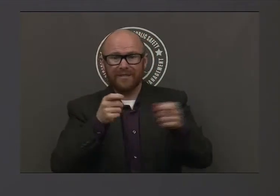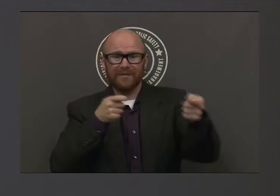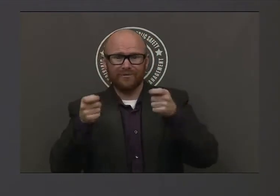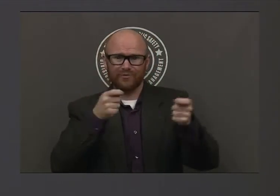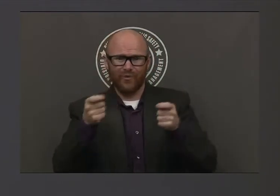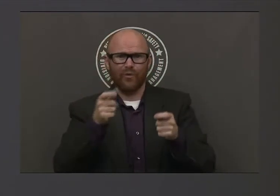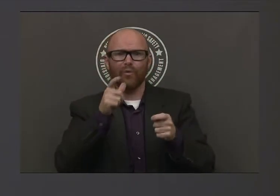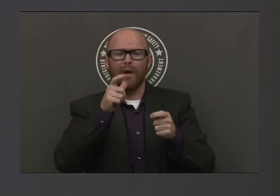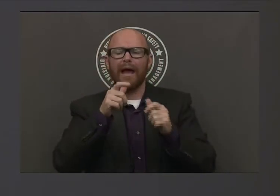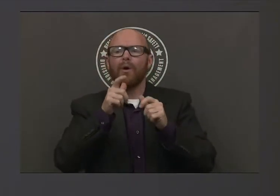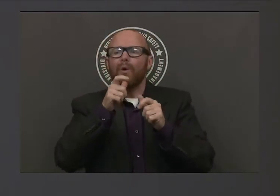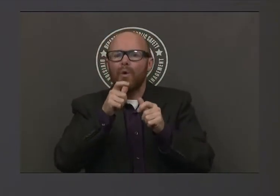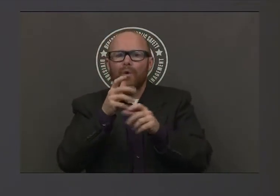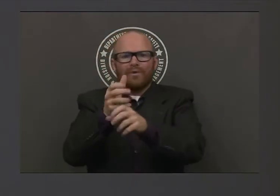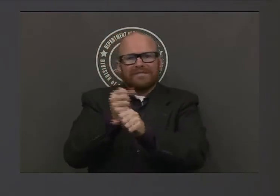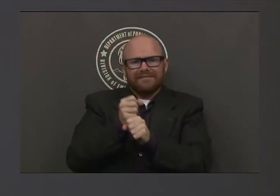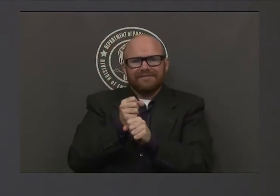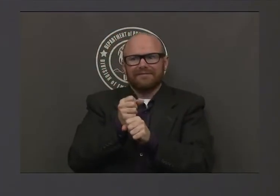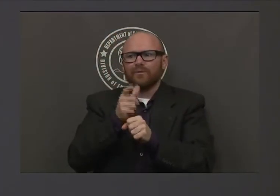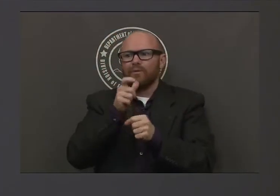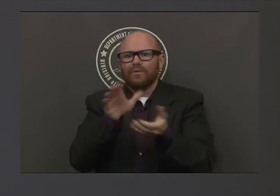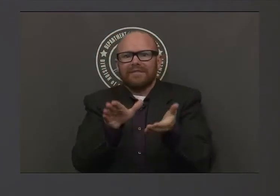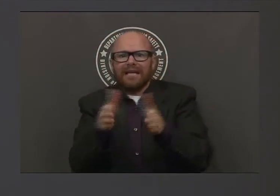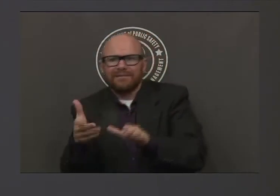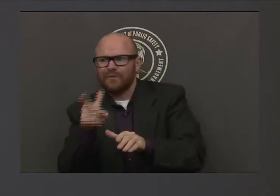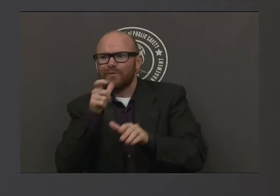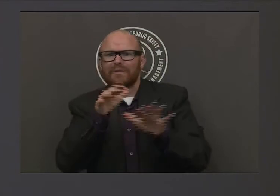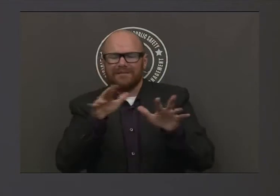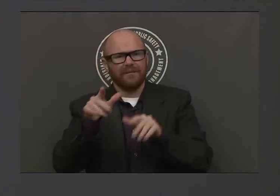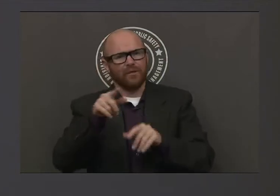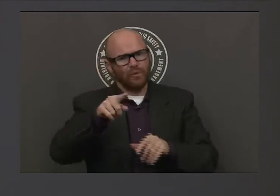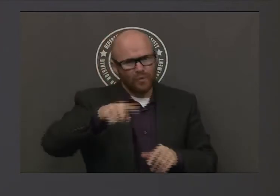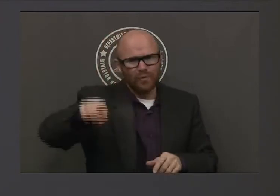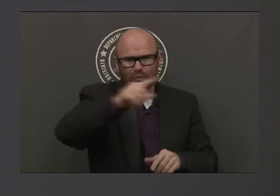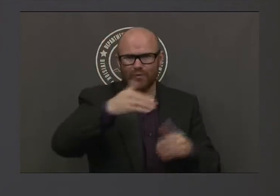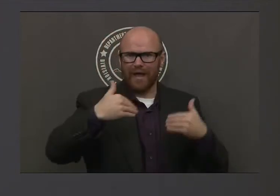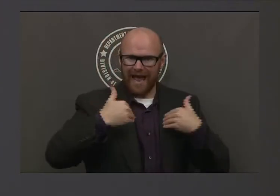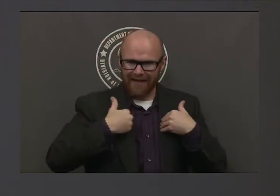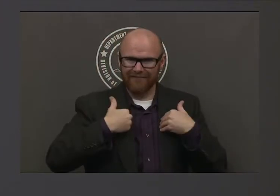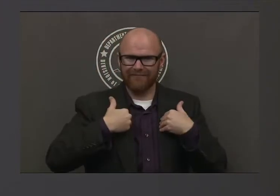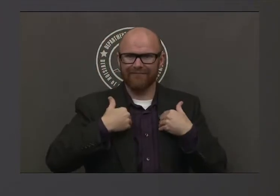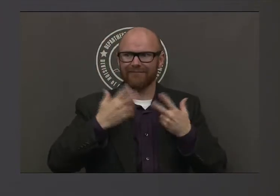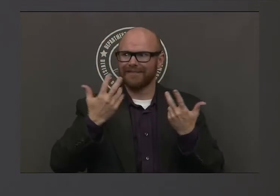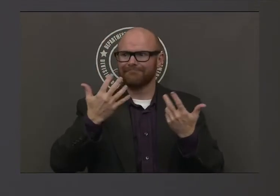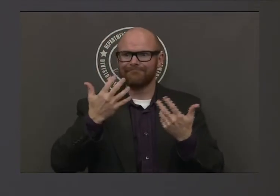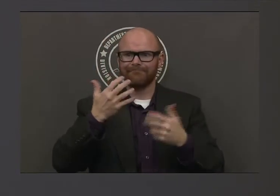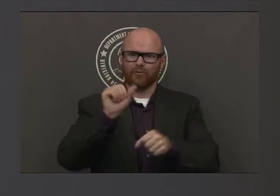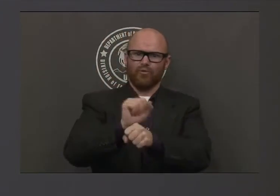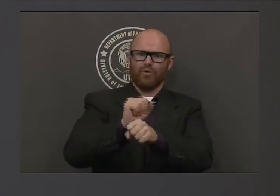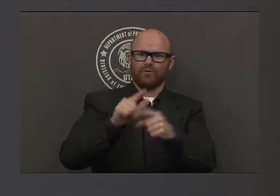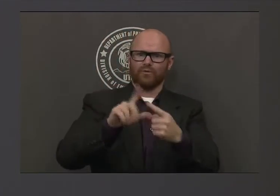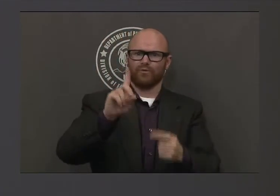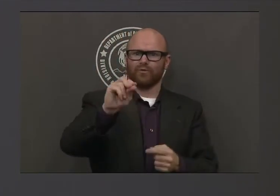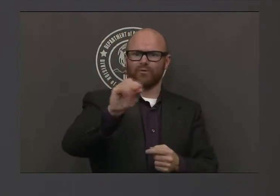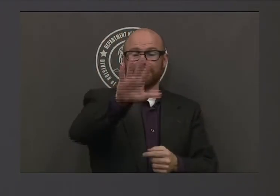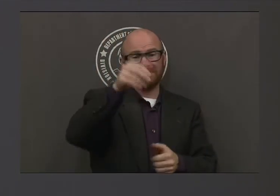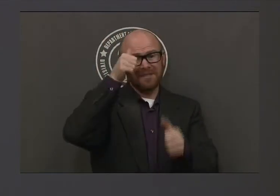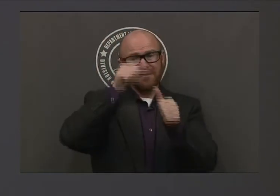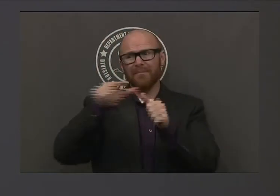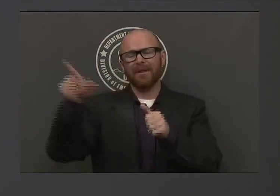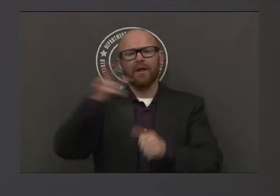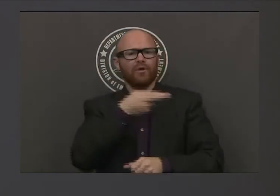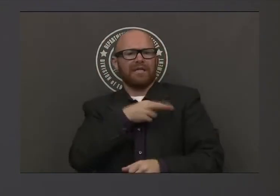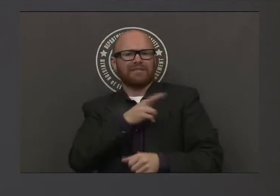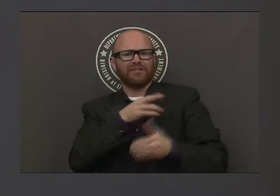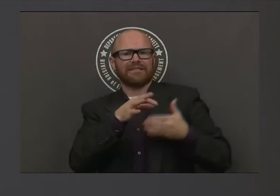those around us. So as our faith-based leaders have said, we ought to remember the great commandment to love God first, but